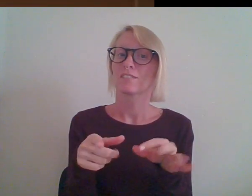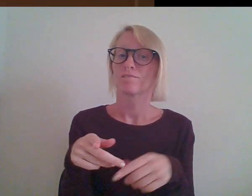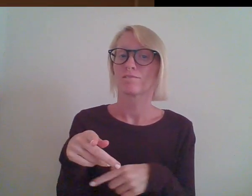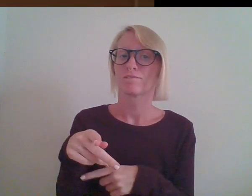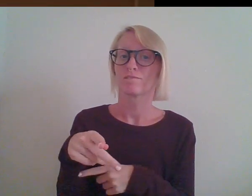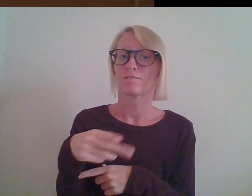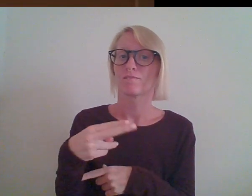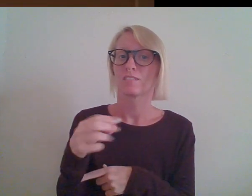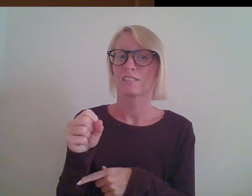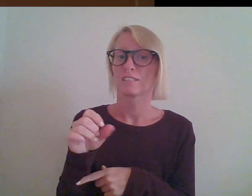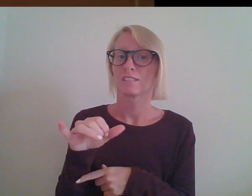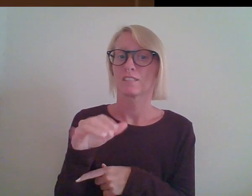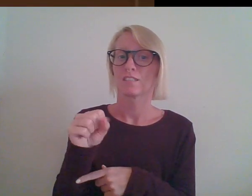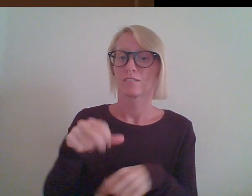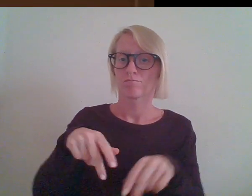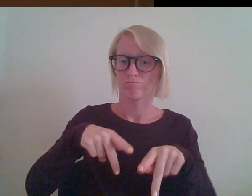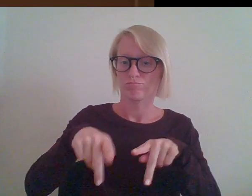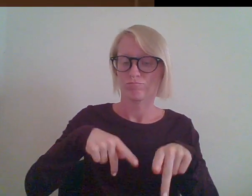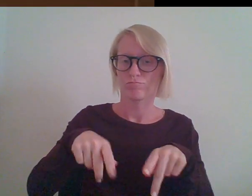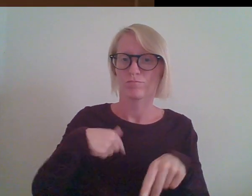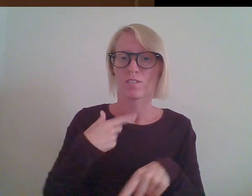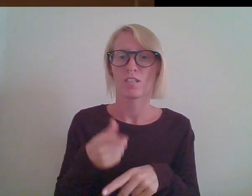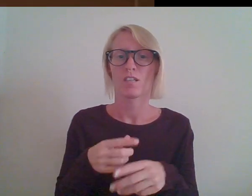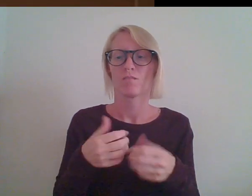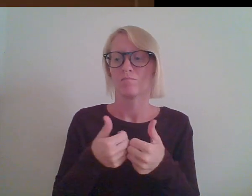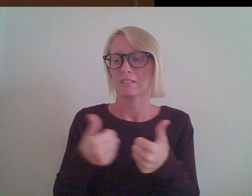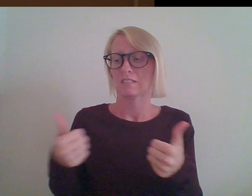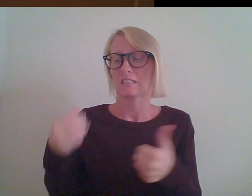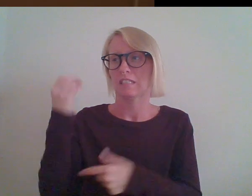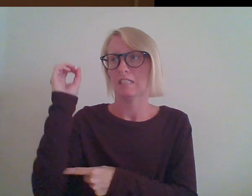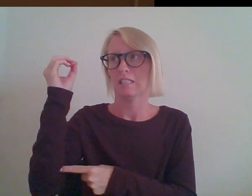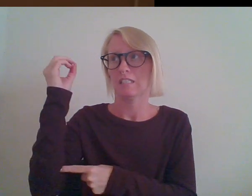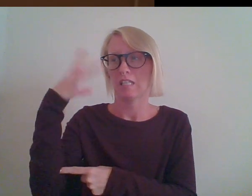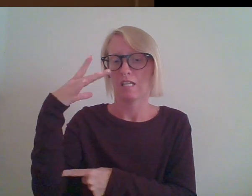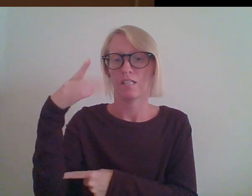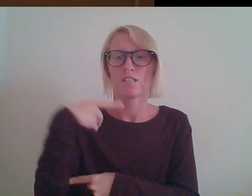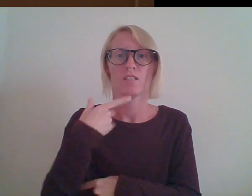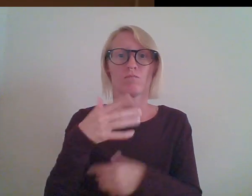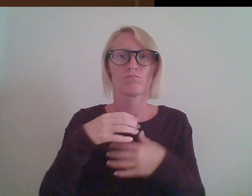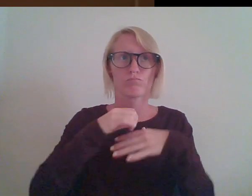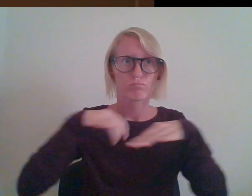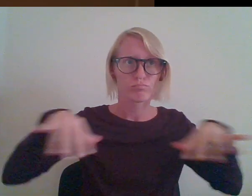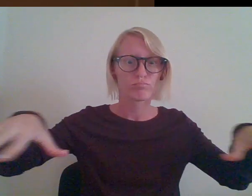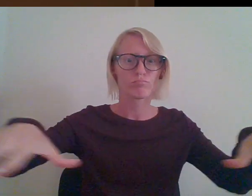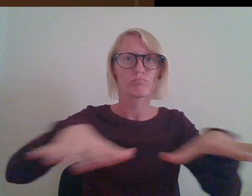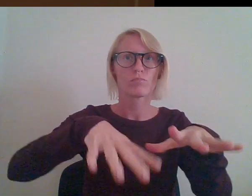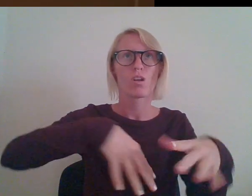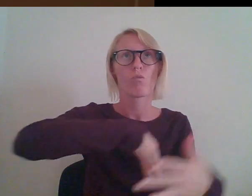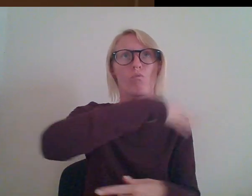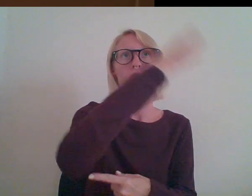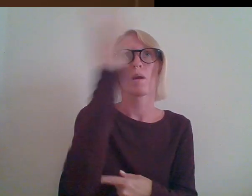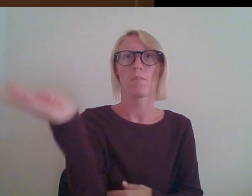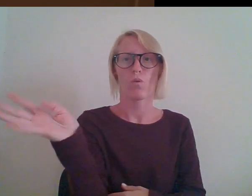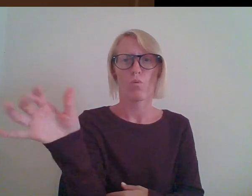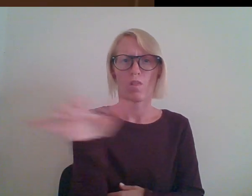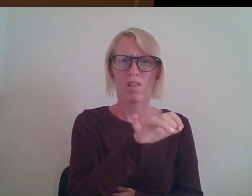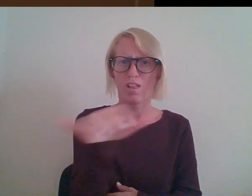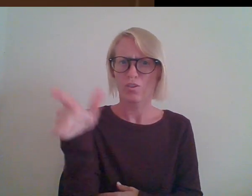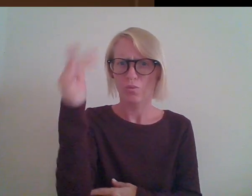of light when it goes through a prism, or you're breaking down light in anything that refracts it out, like a rainbow, you